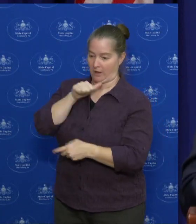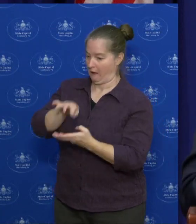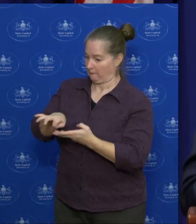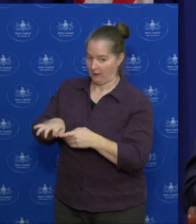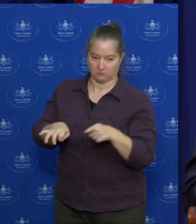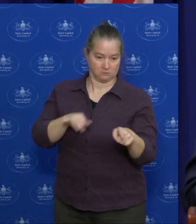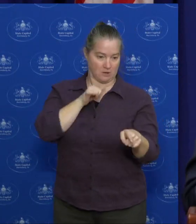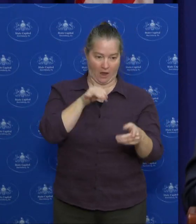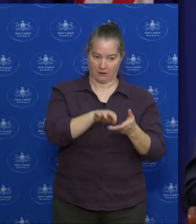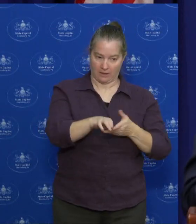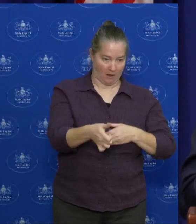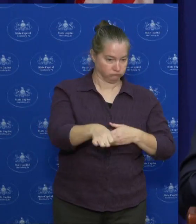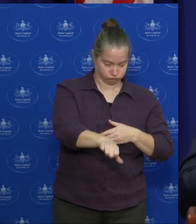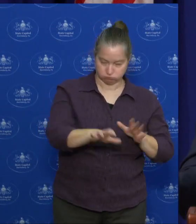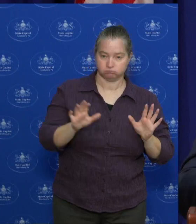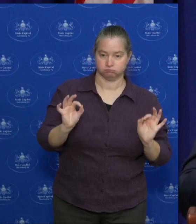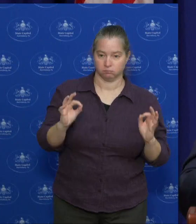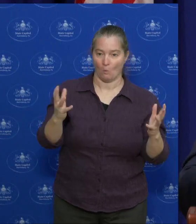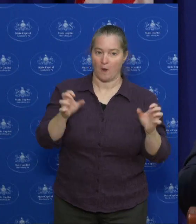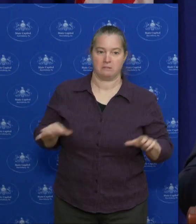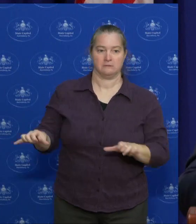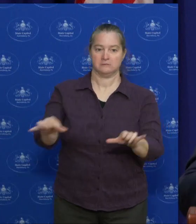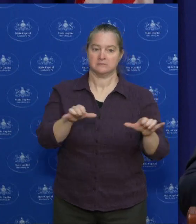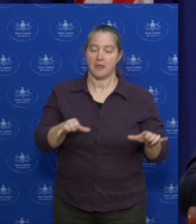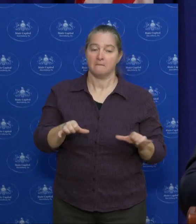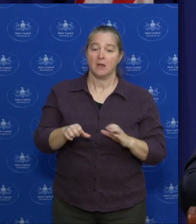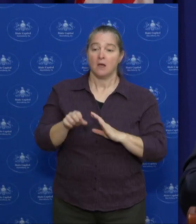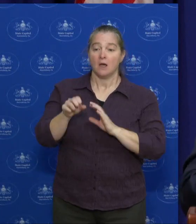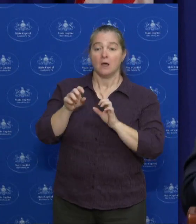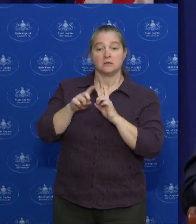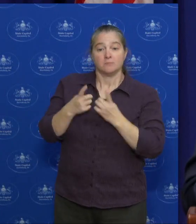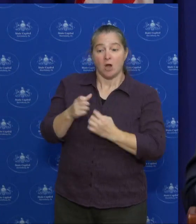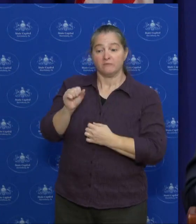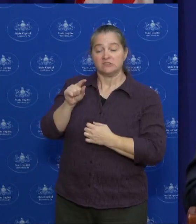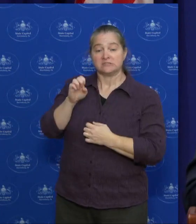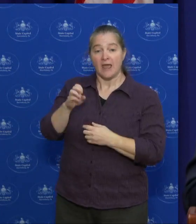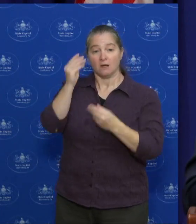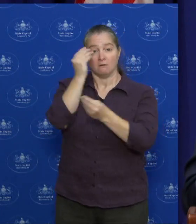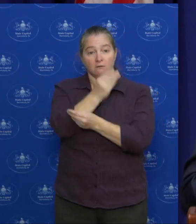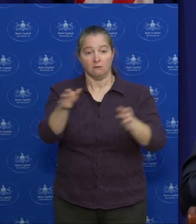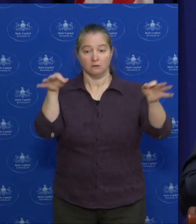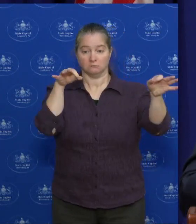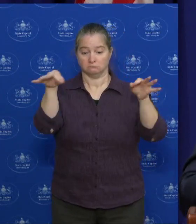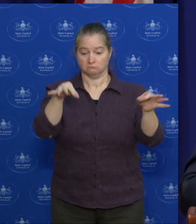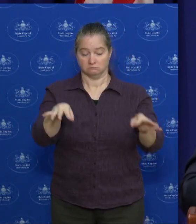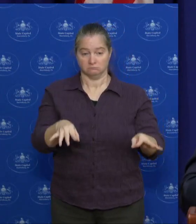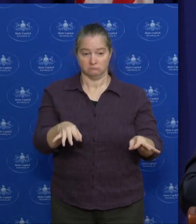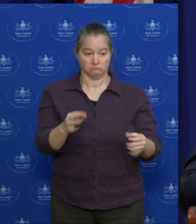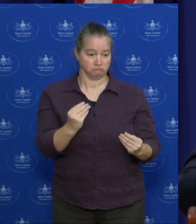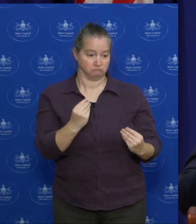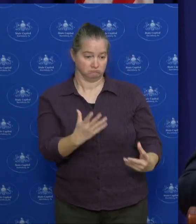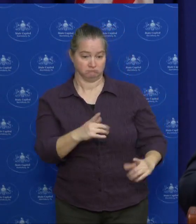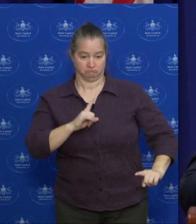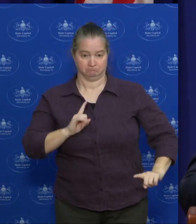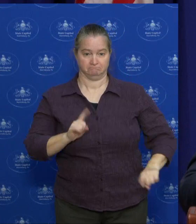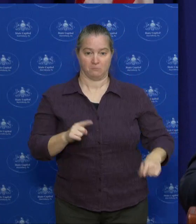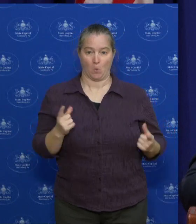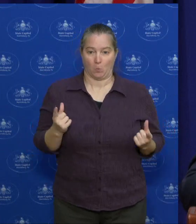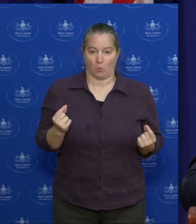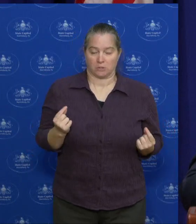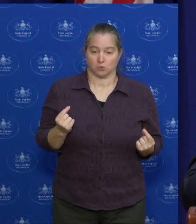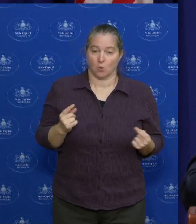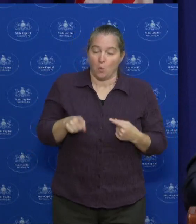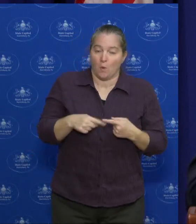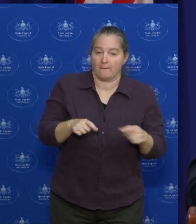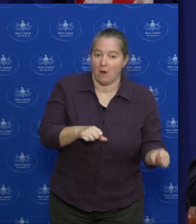guidance. The Department of State provides directives when it can to instruct counties how to best handle counting